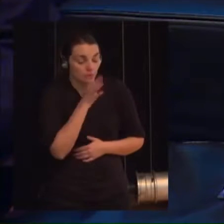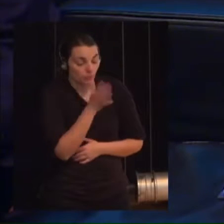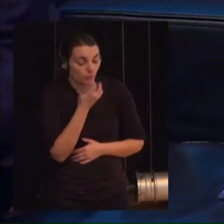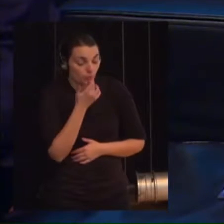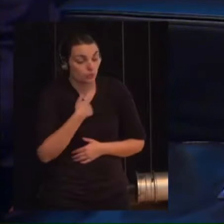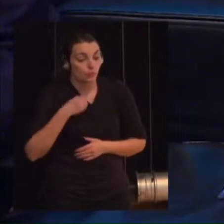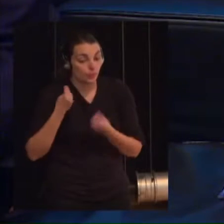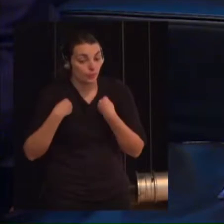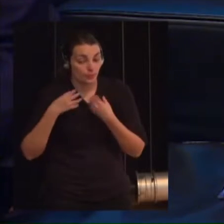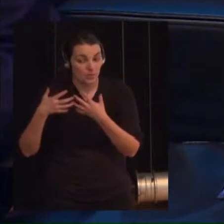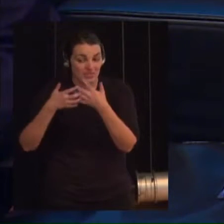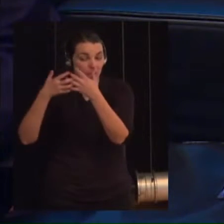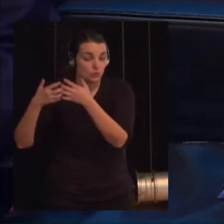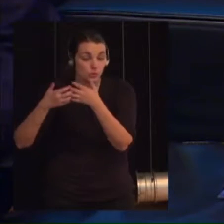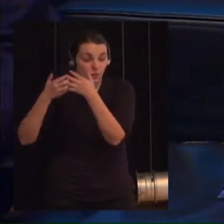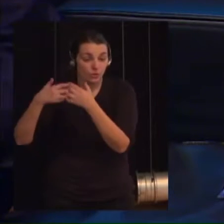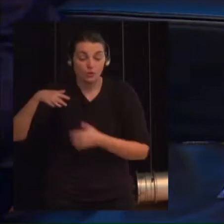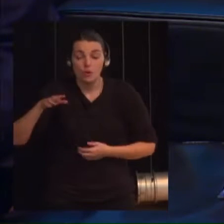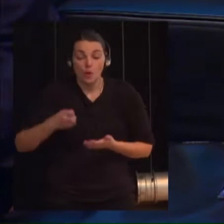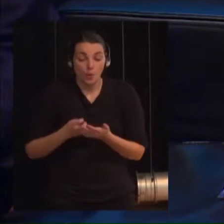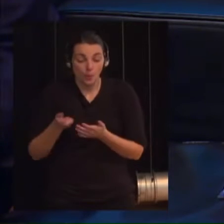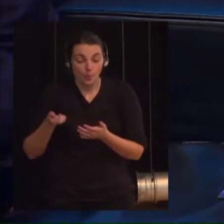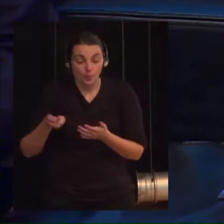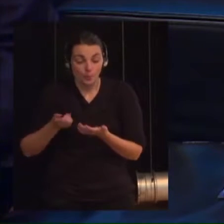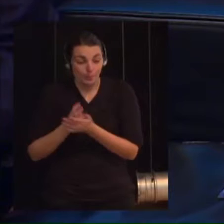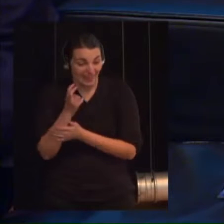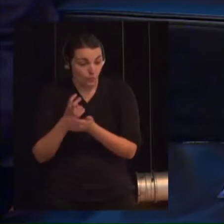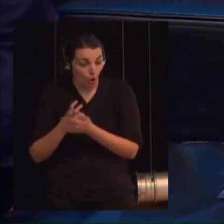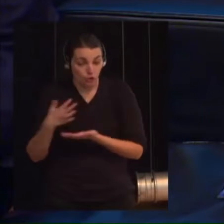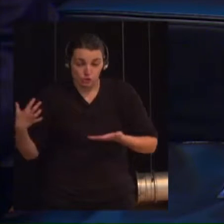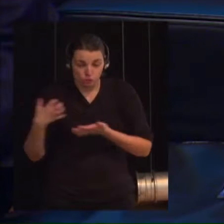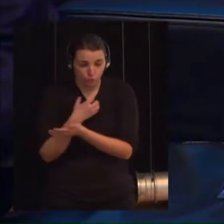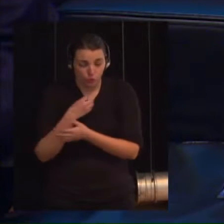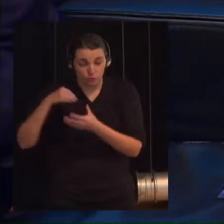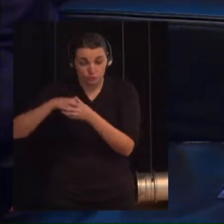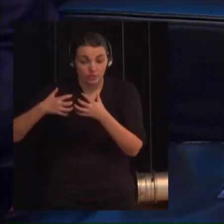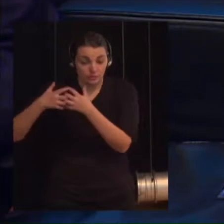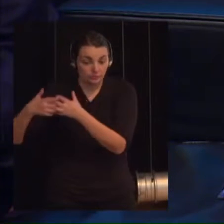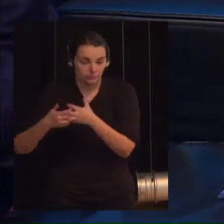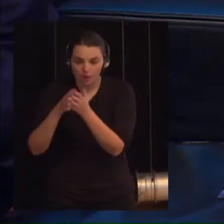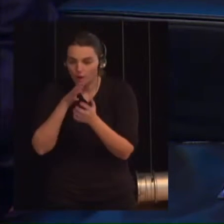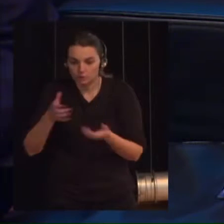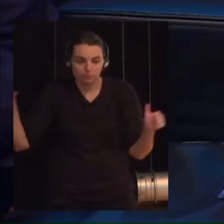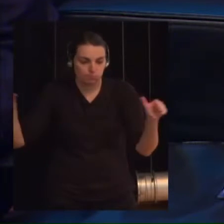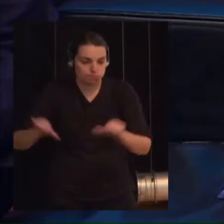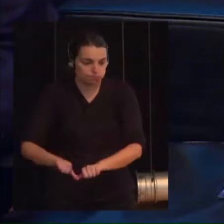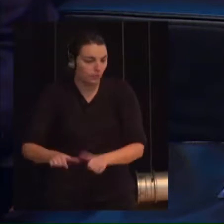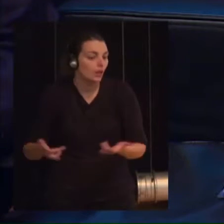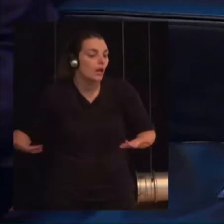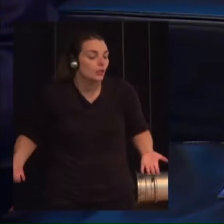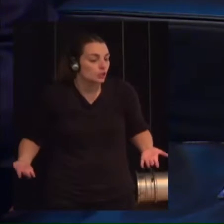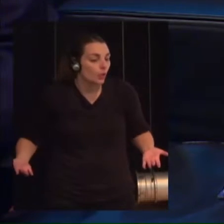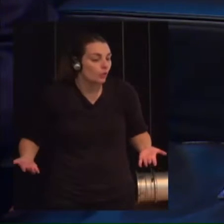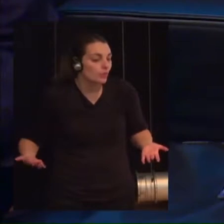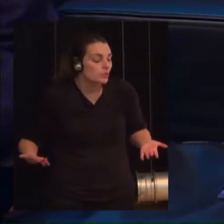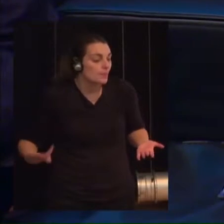local newspapers across the States have been, you know, going bankrupt. And one could argue that, for